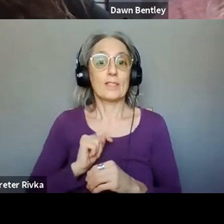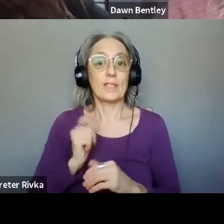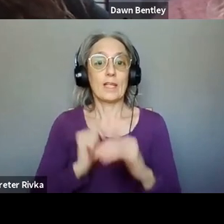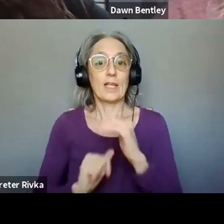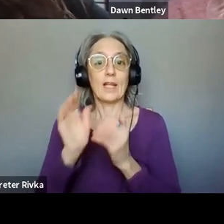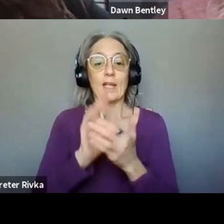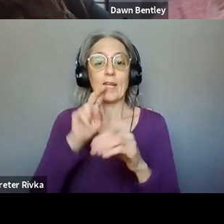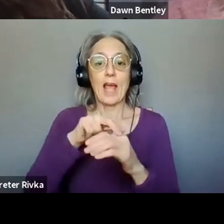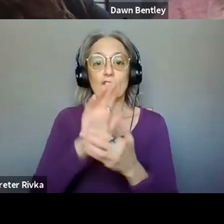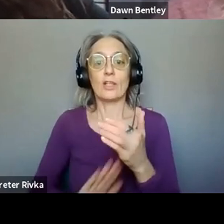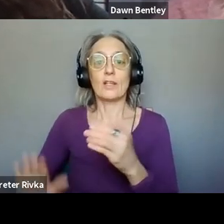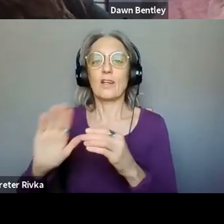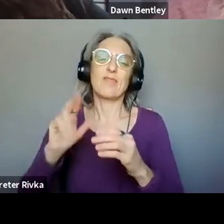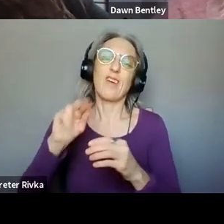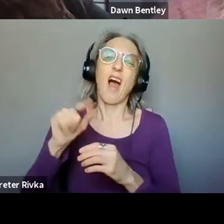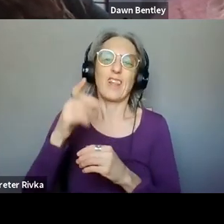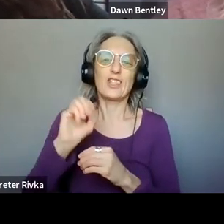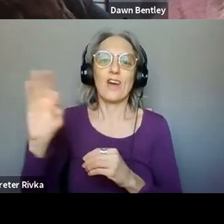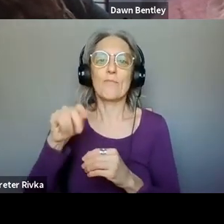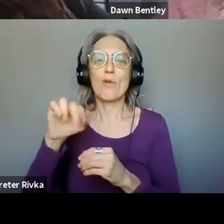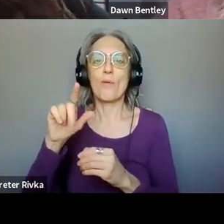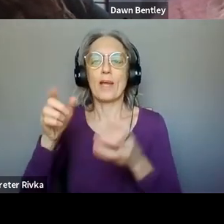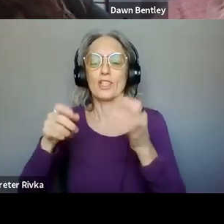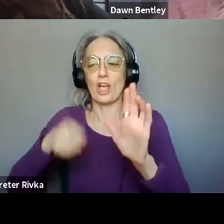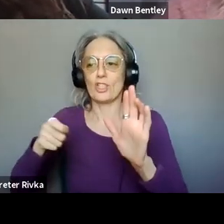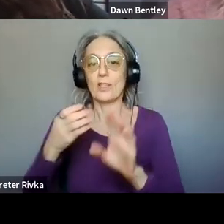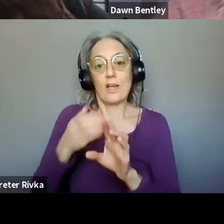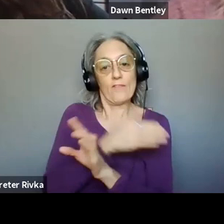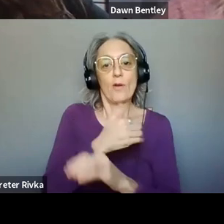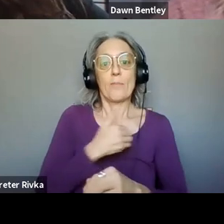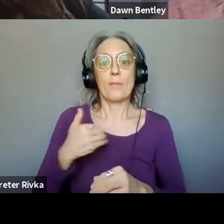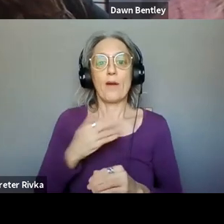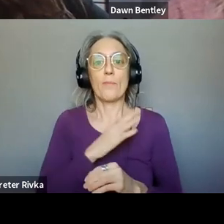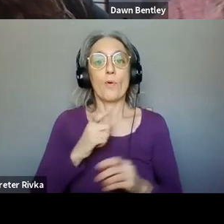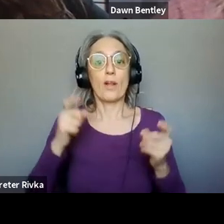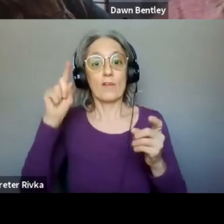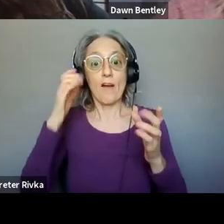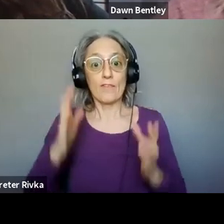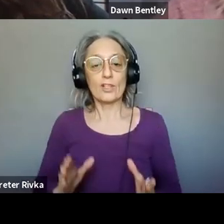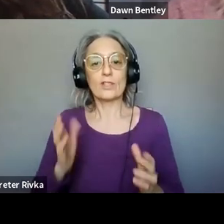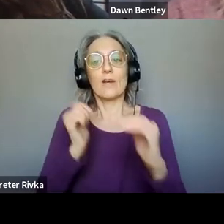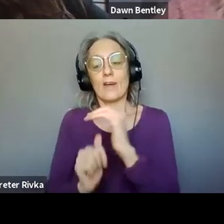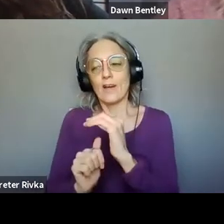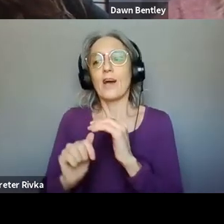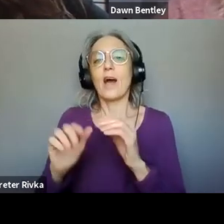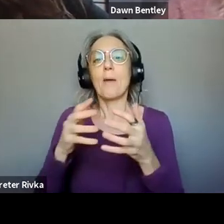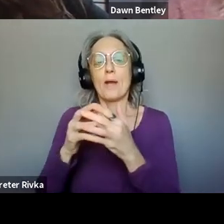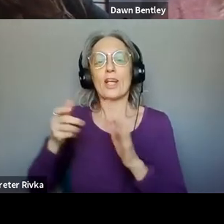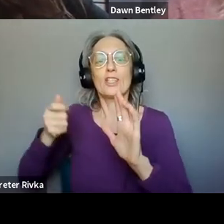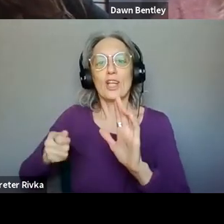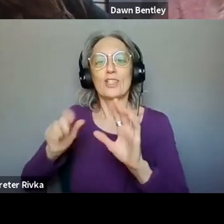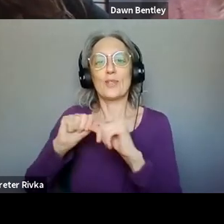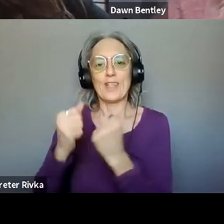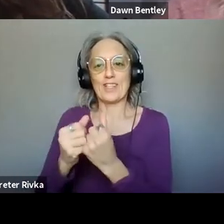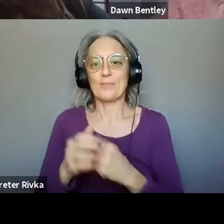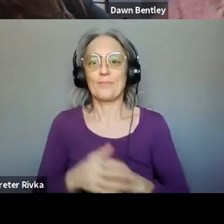of Probate Judges and a former member of the Board of Governors of the American Judges Association. He has served on the